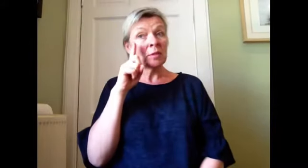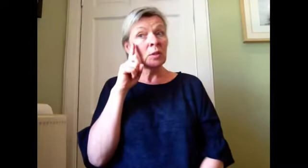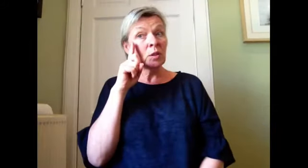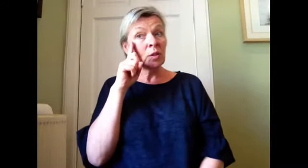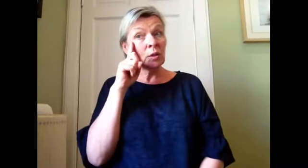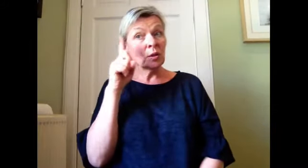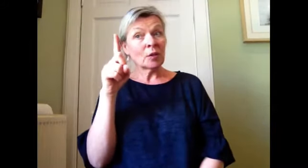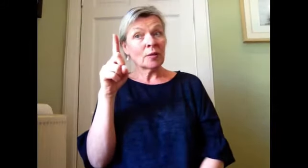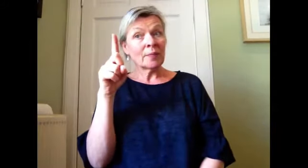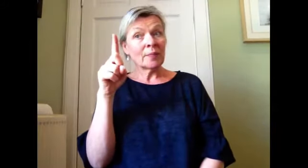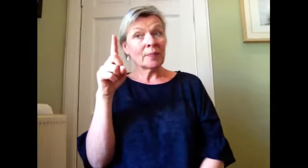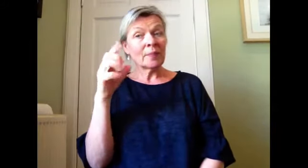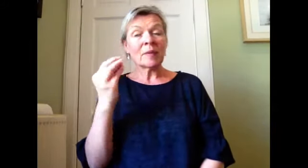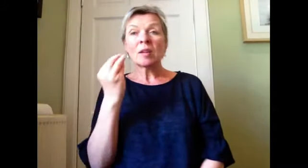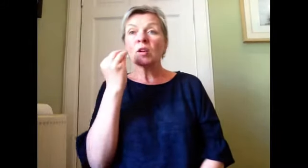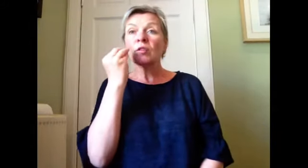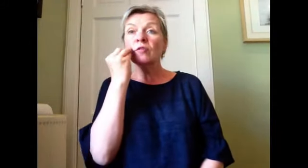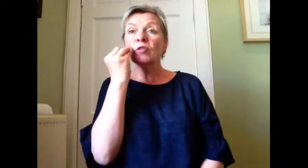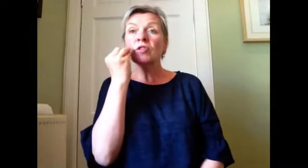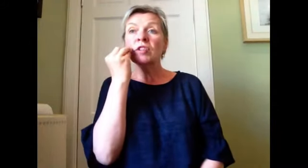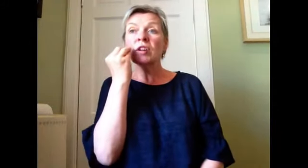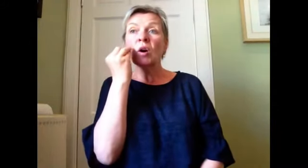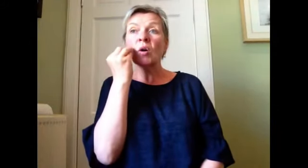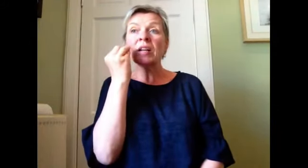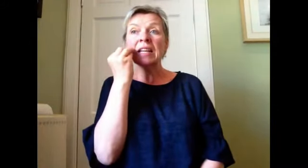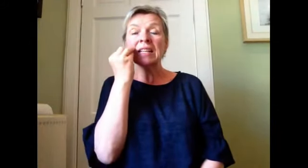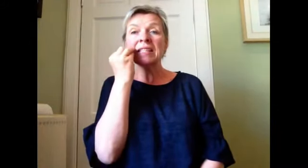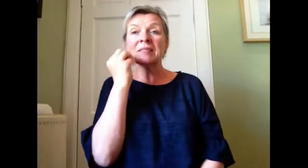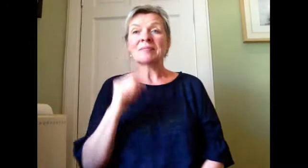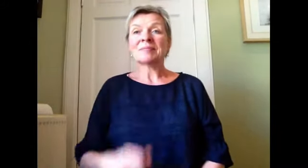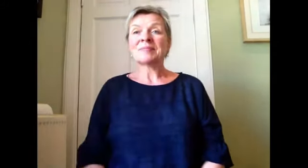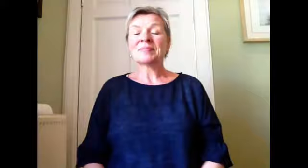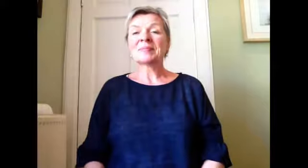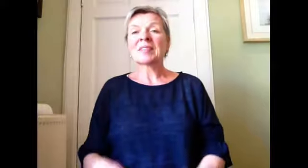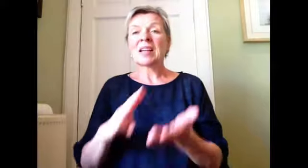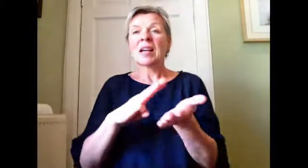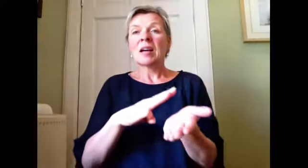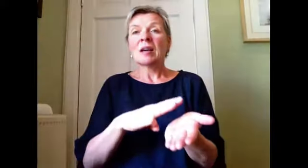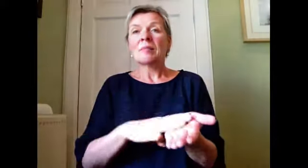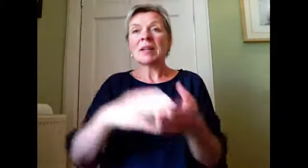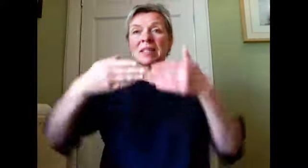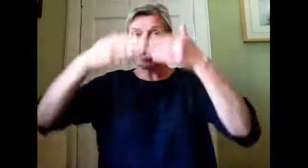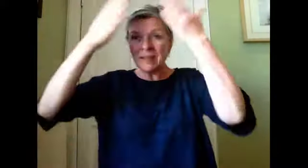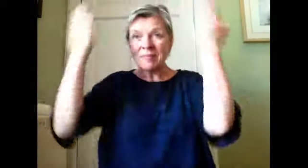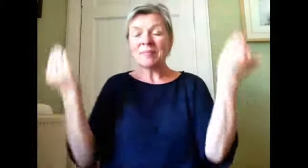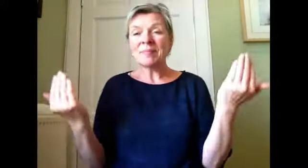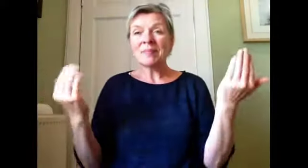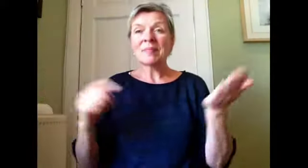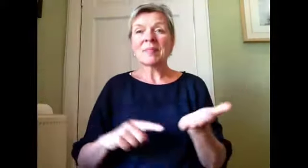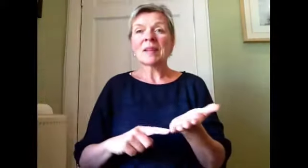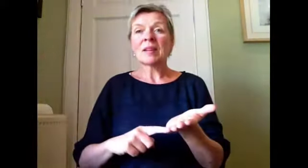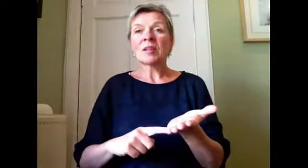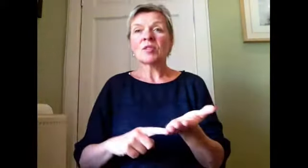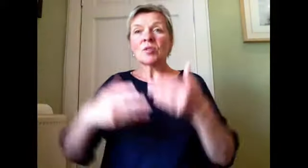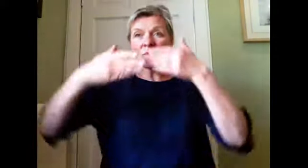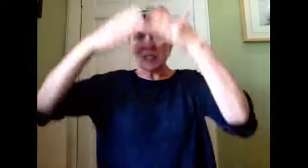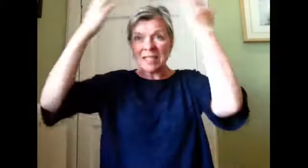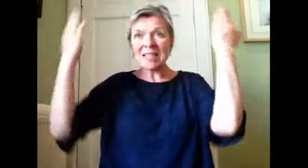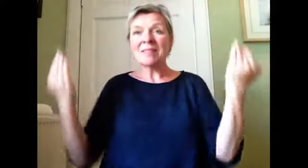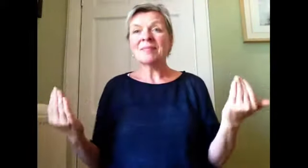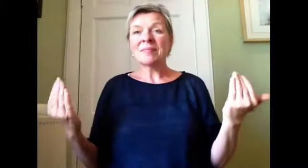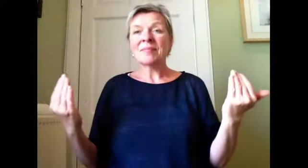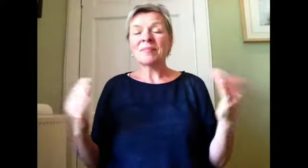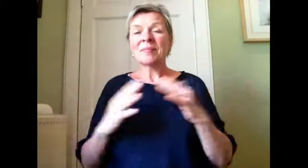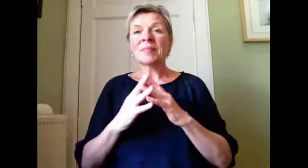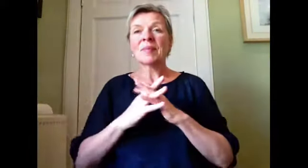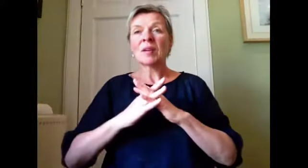look, food or eat. Monday, Tuesday,